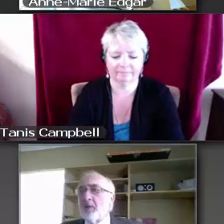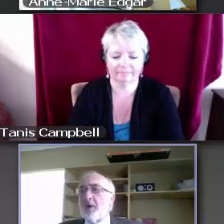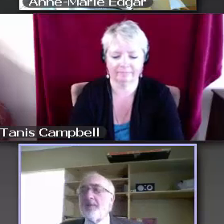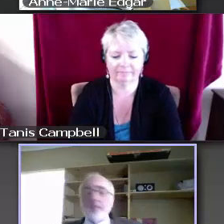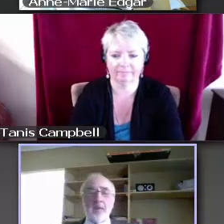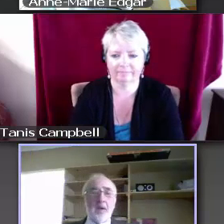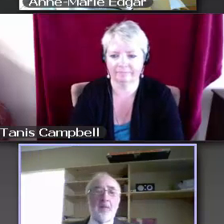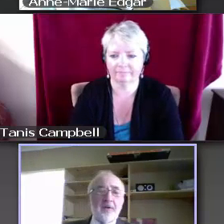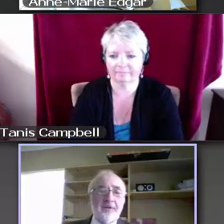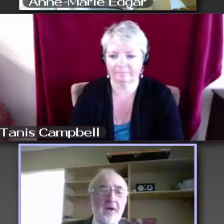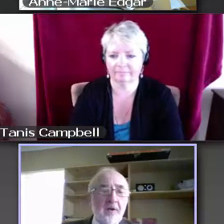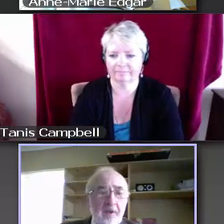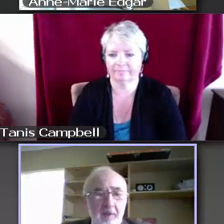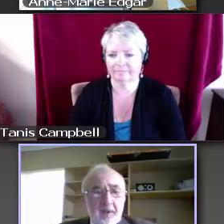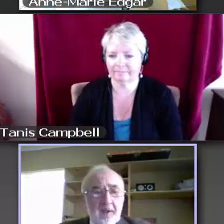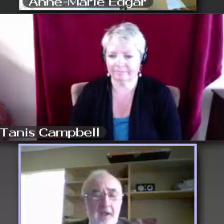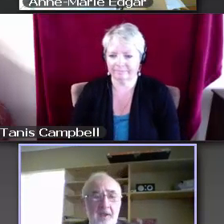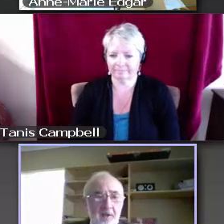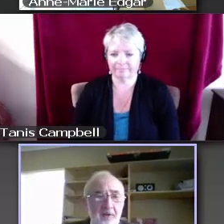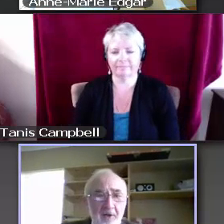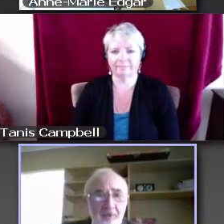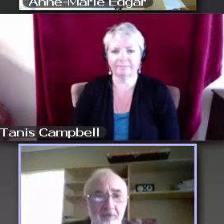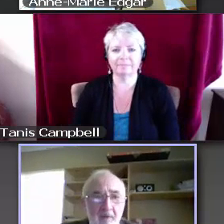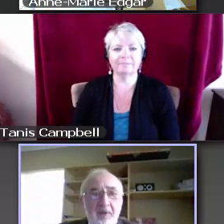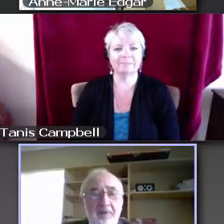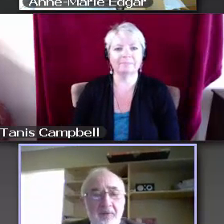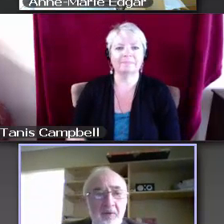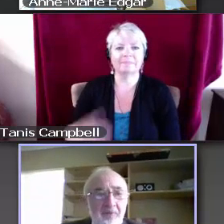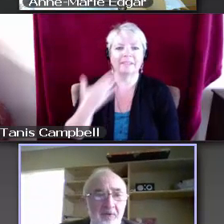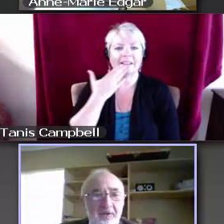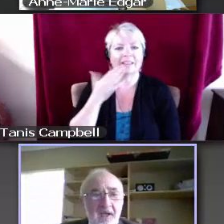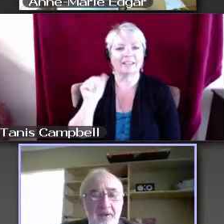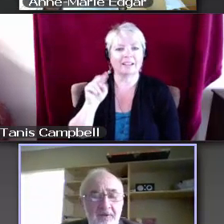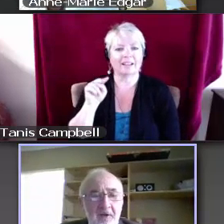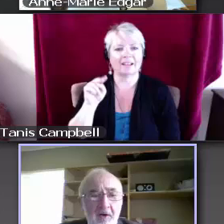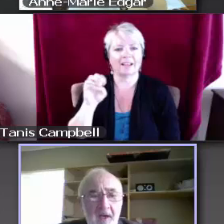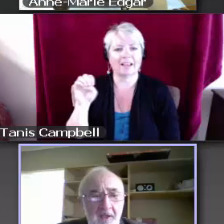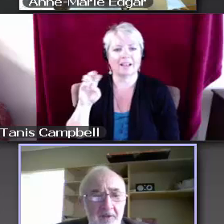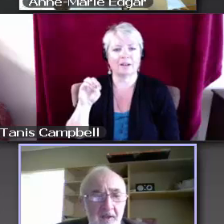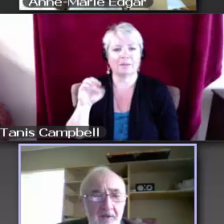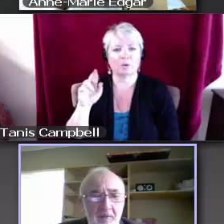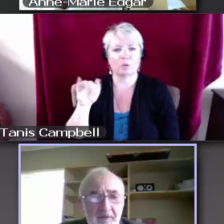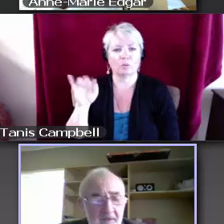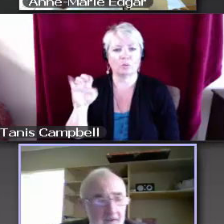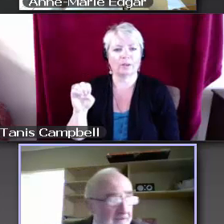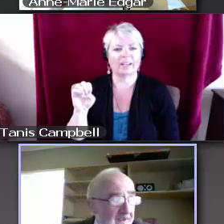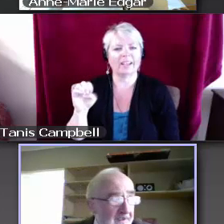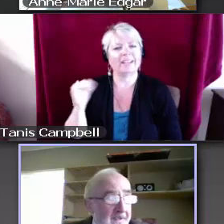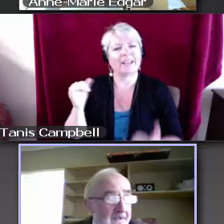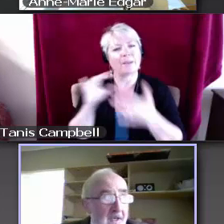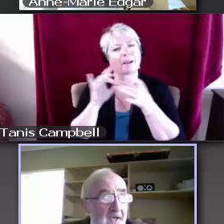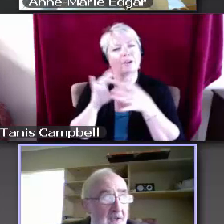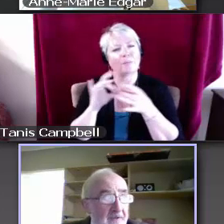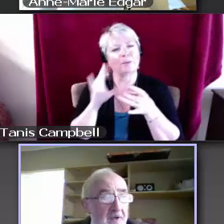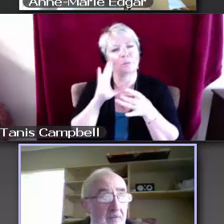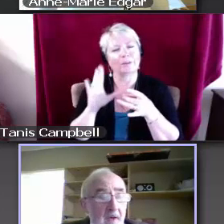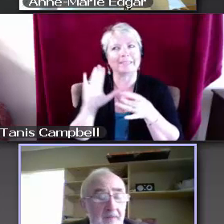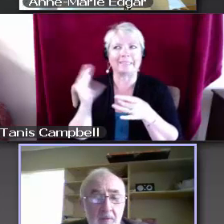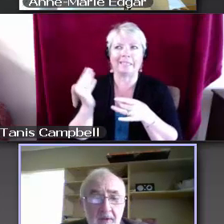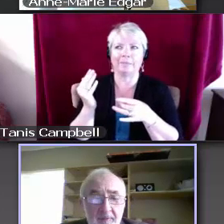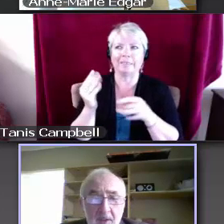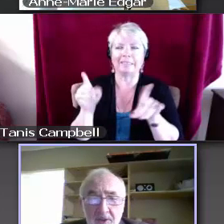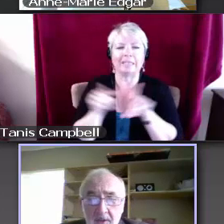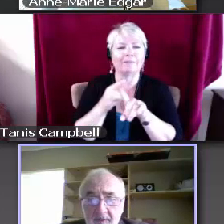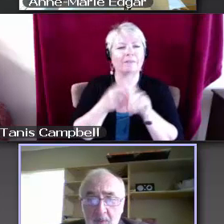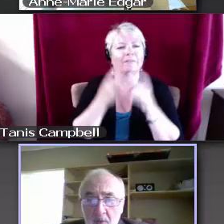Thanks, Anne-Marie. I'm going to sound a little bit like Donald Trump for a few seconds here, and the reason is that I guess I